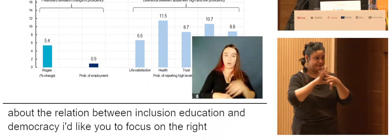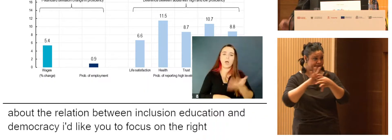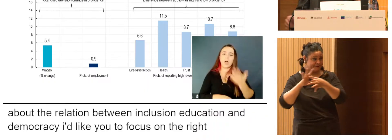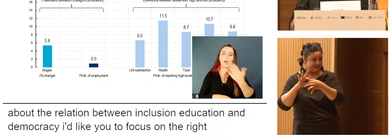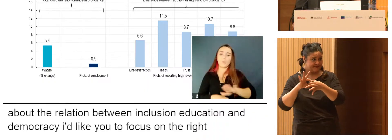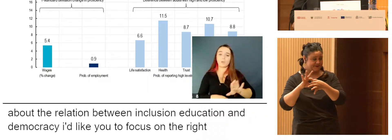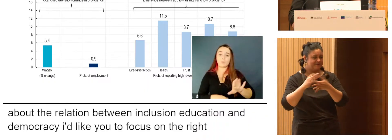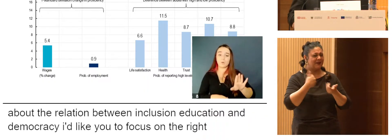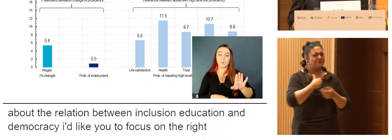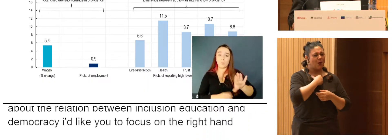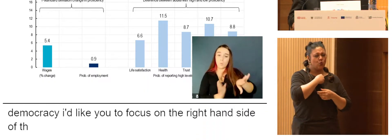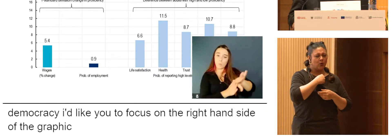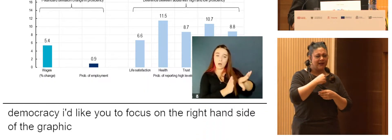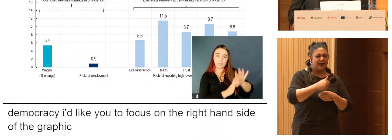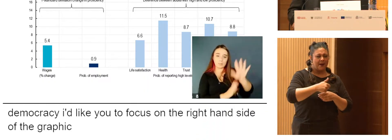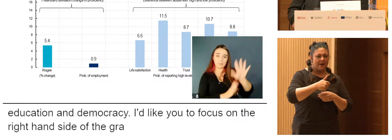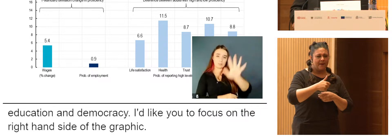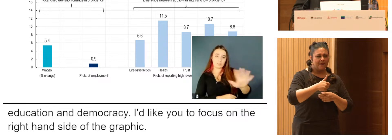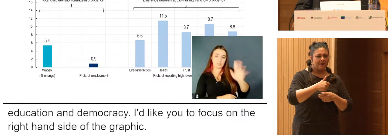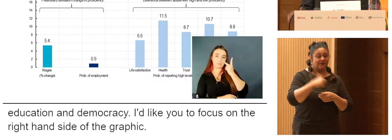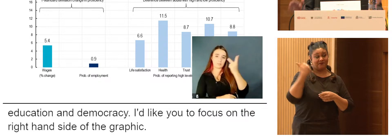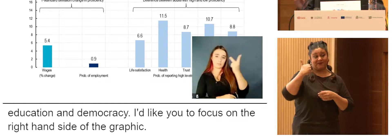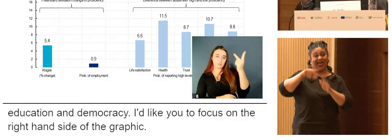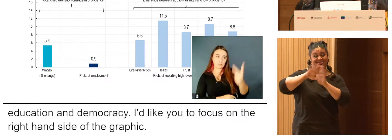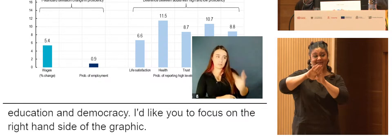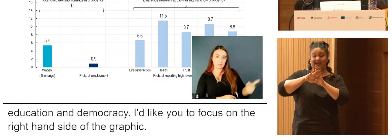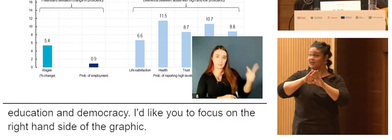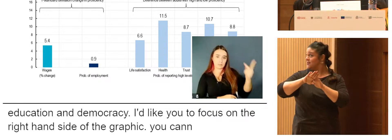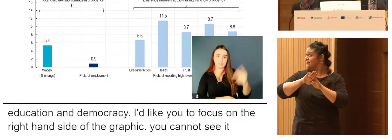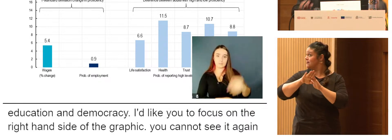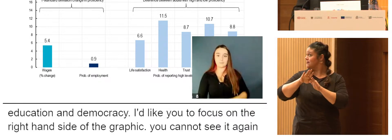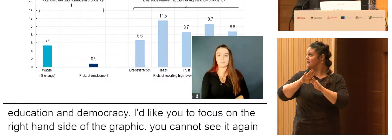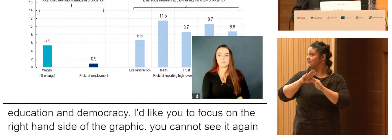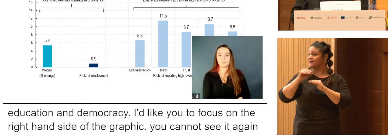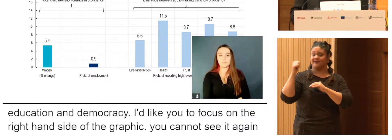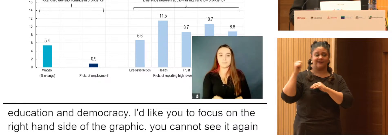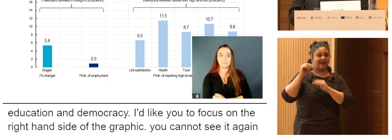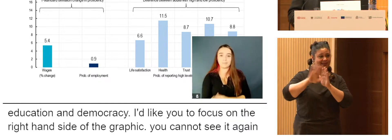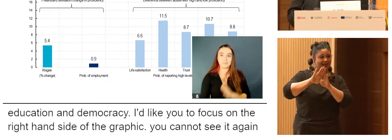of the graphic. You cannot see it again.